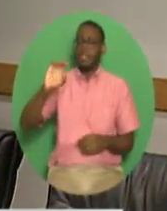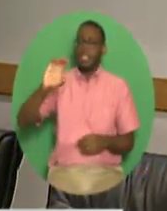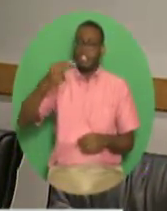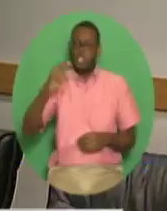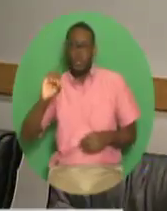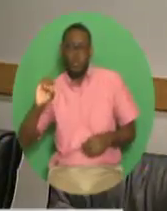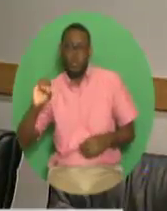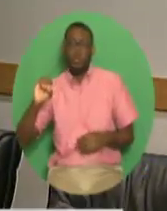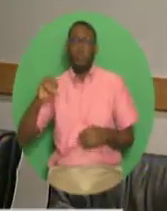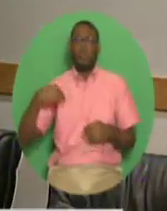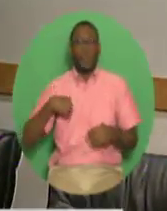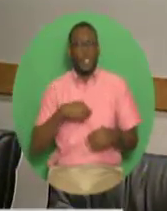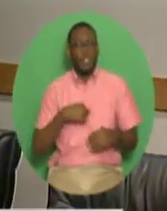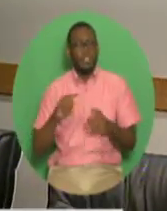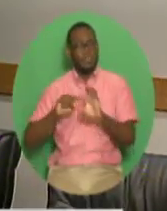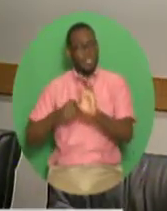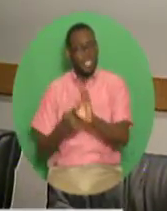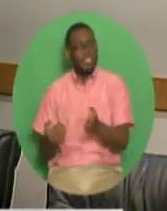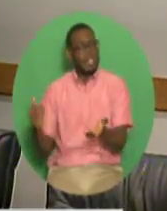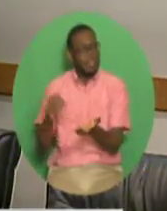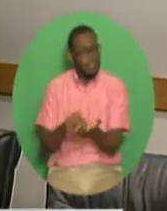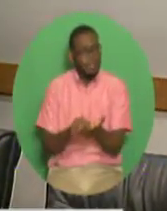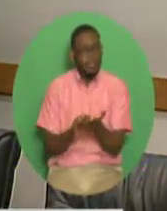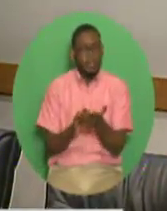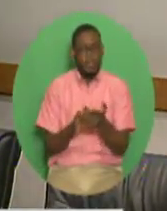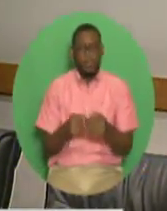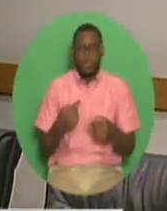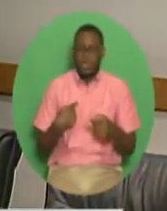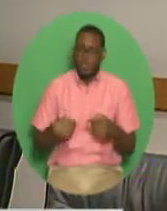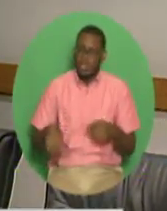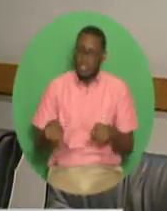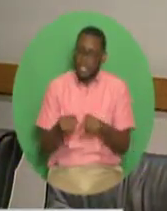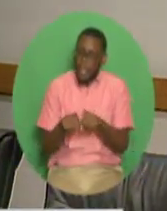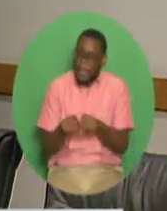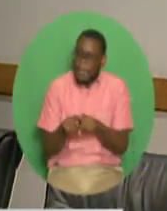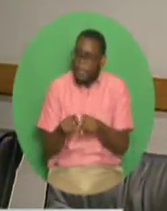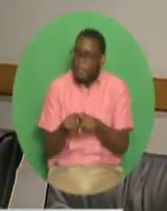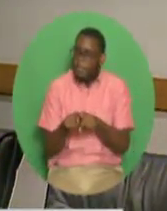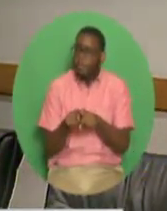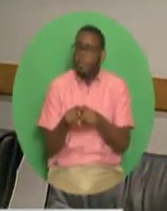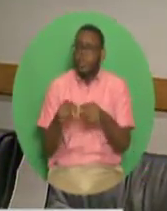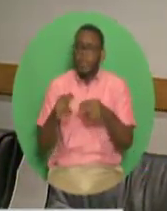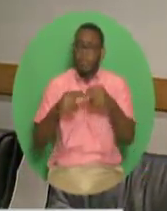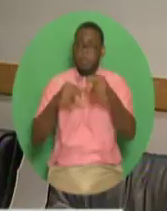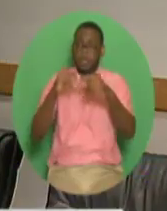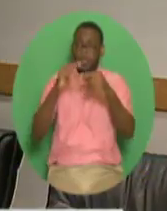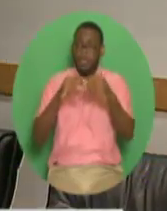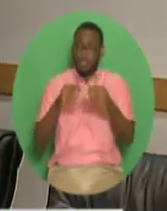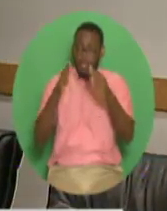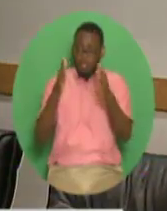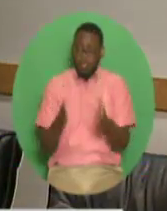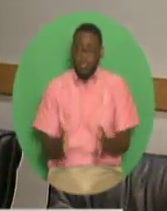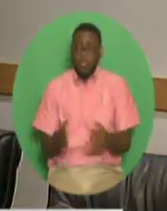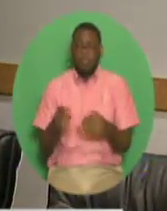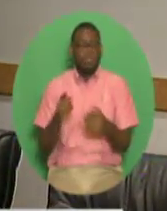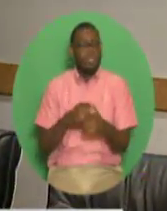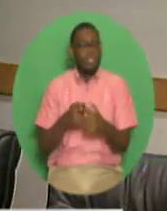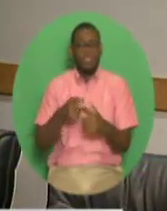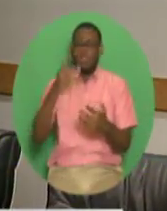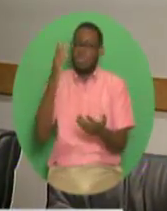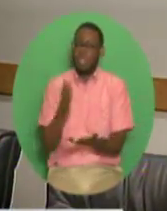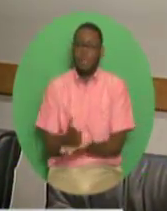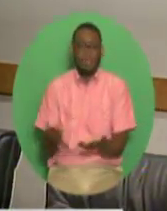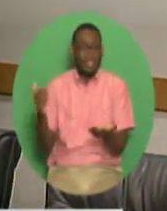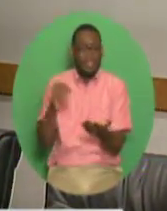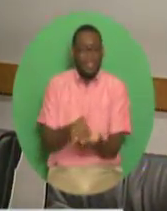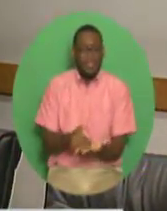could have done it. And it was left again. Right? And my job as Minister of Sport, along with a number of other ministers here, is to clean up the